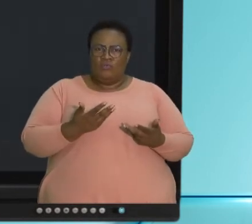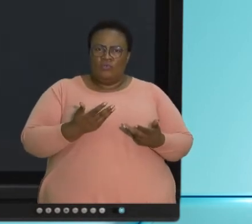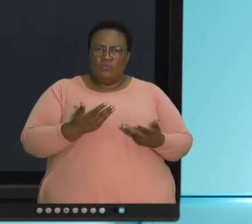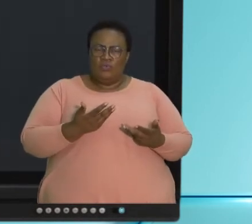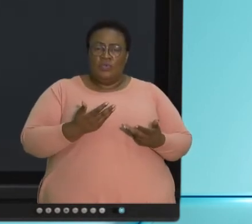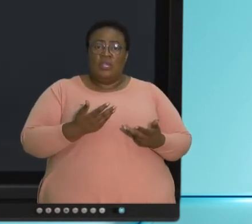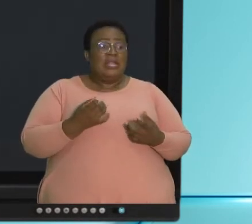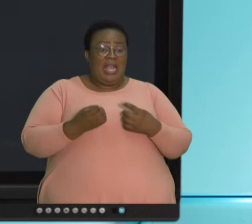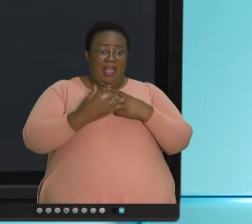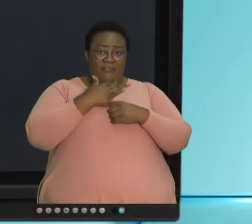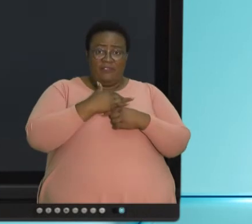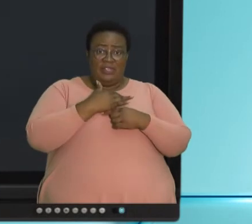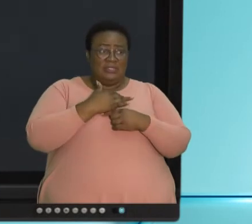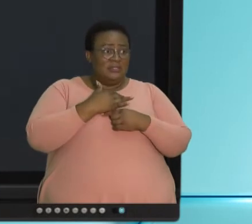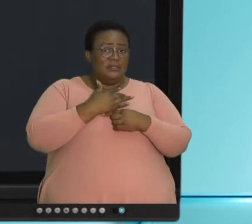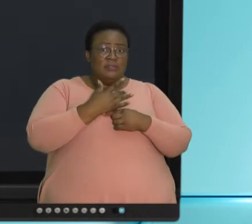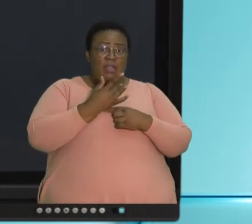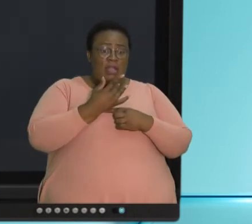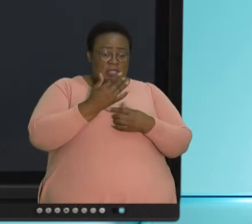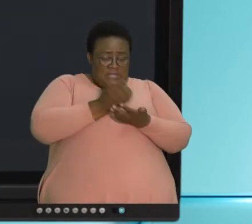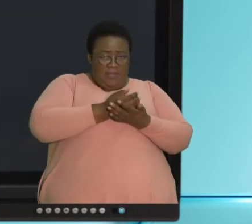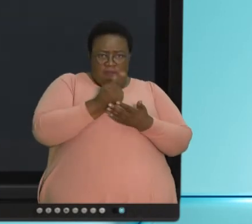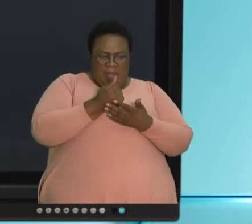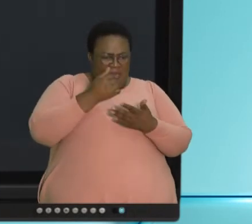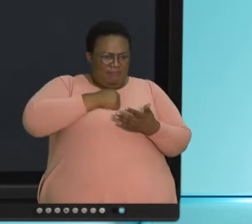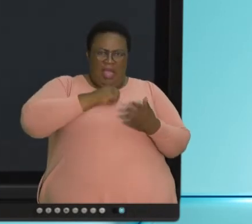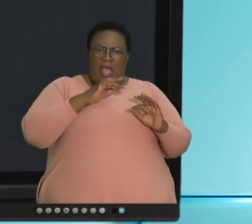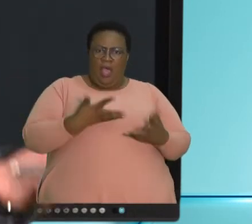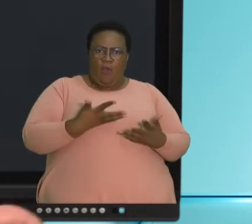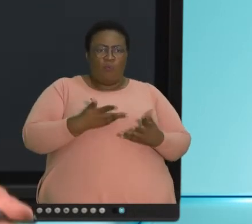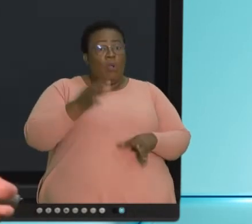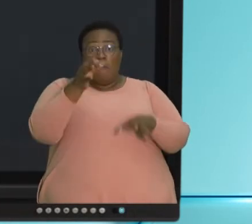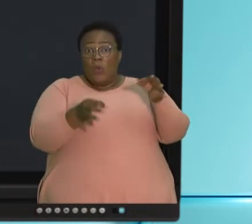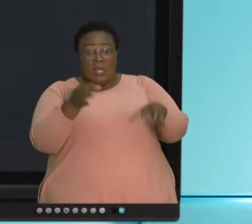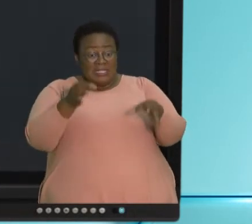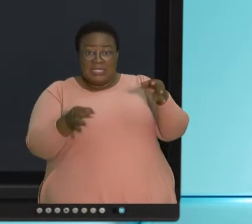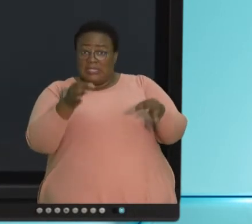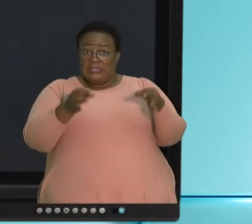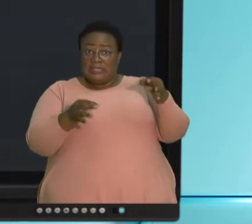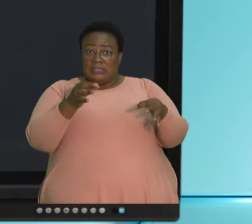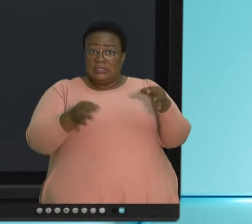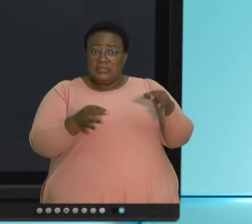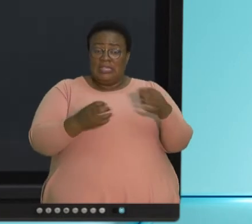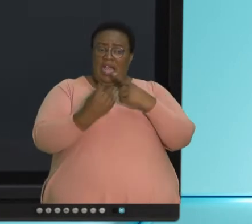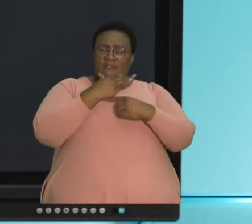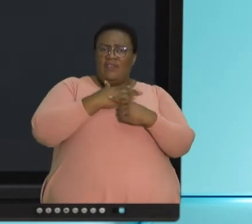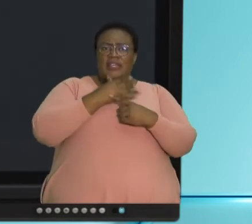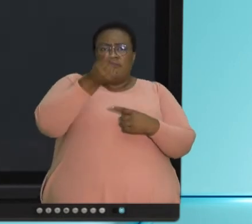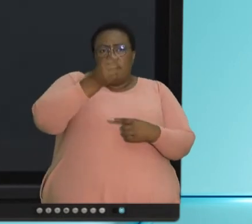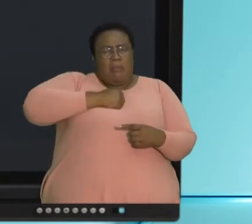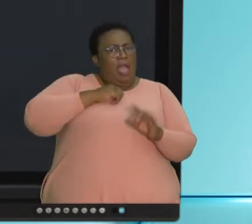how does it affect us saving our money? How does politics, for that matter, because those are the things that